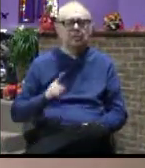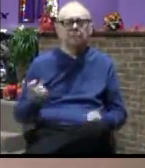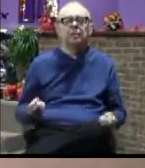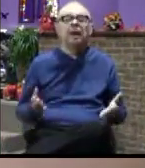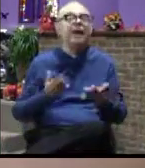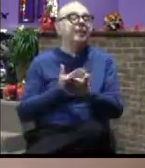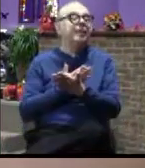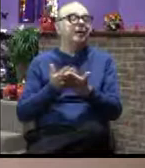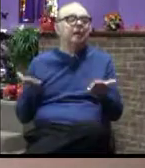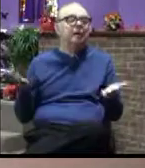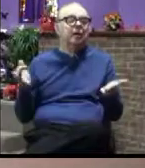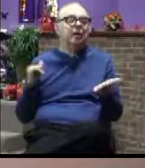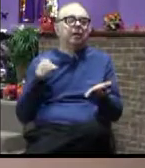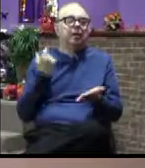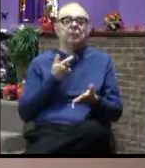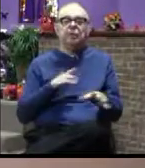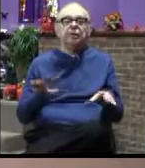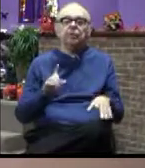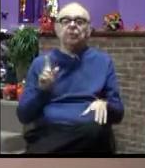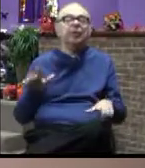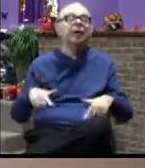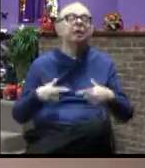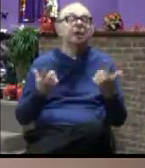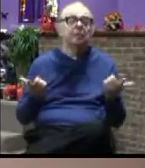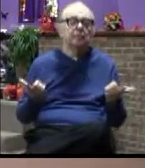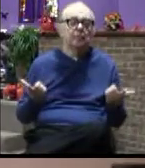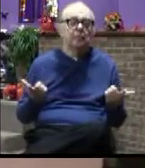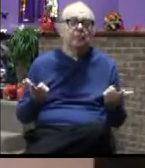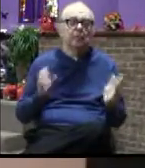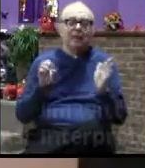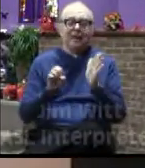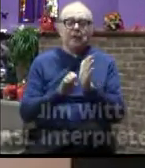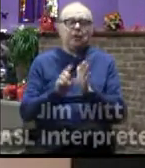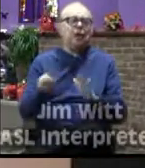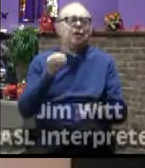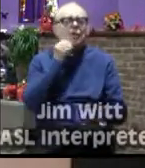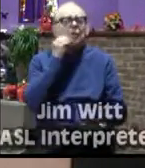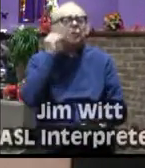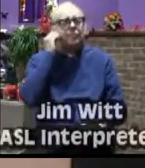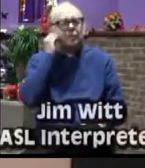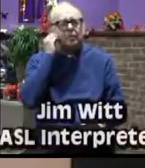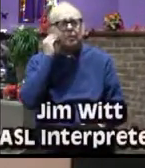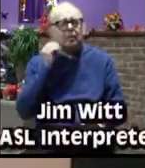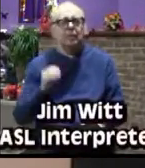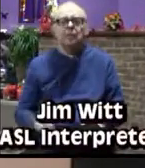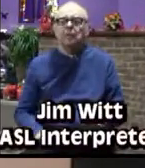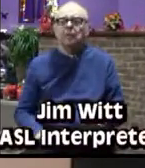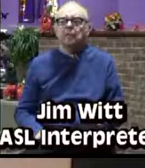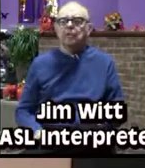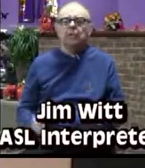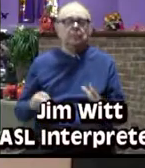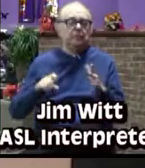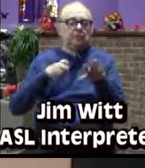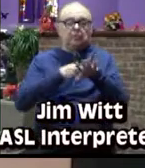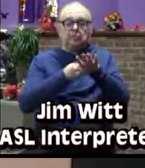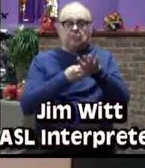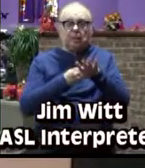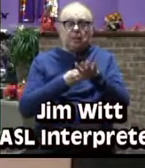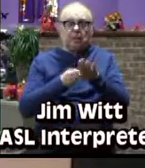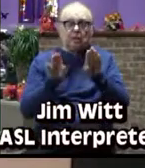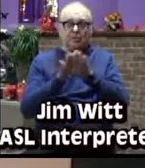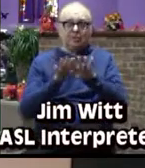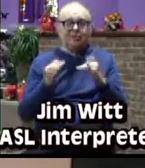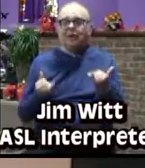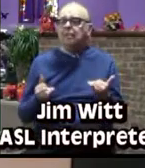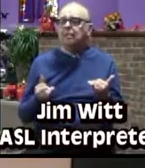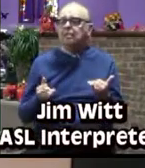There are many things that we do in life. For instance, in our homes, we lock our doors